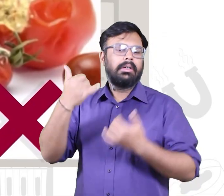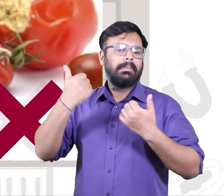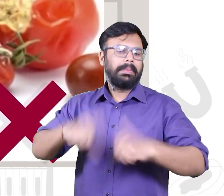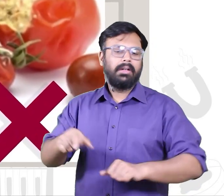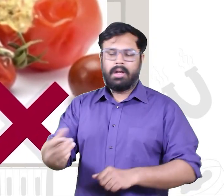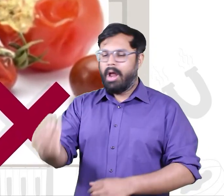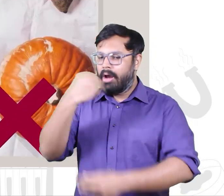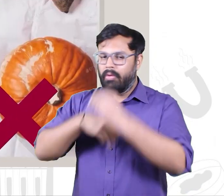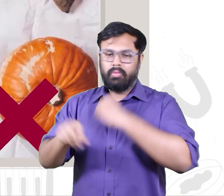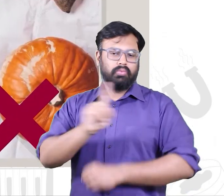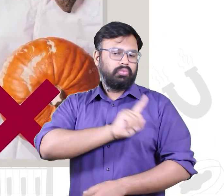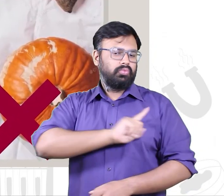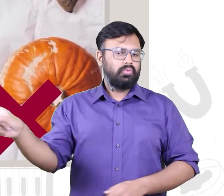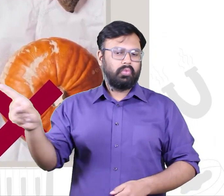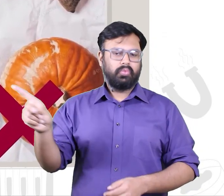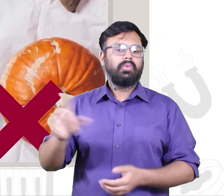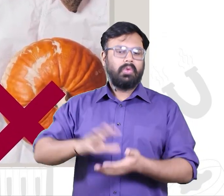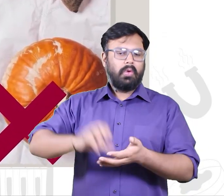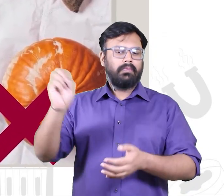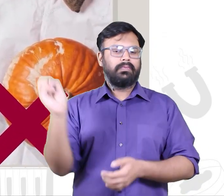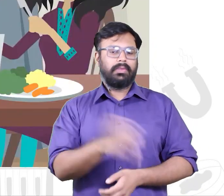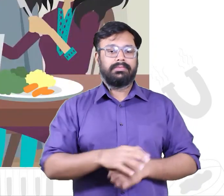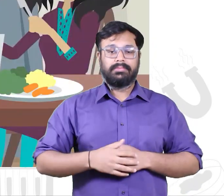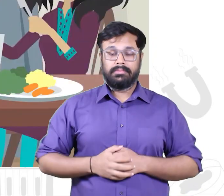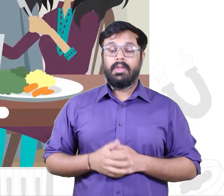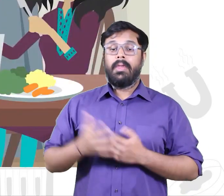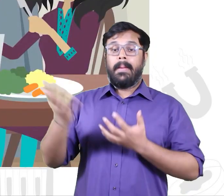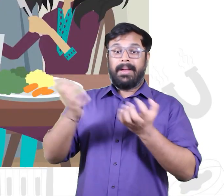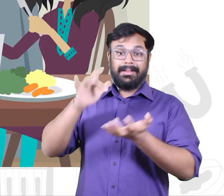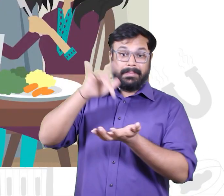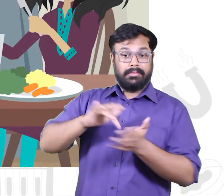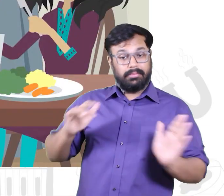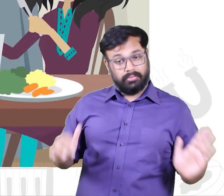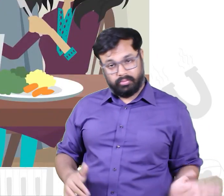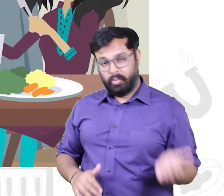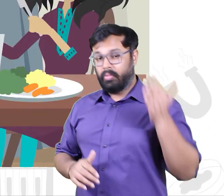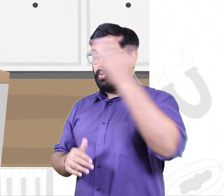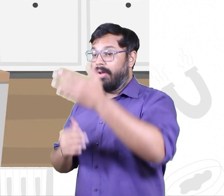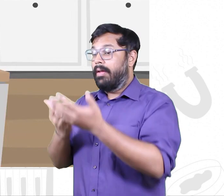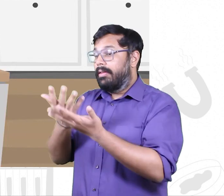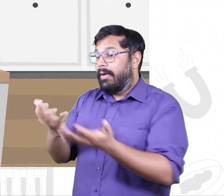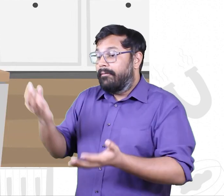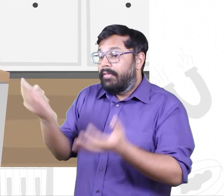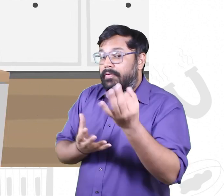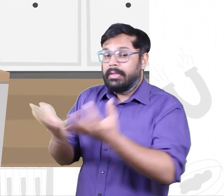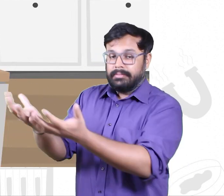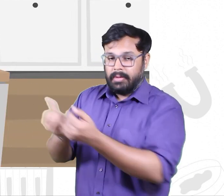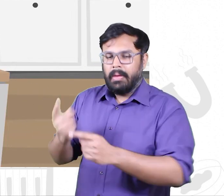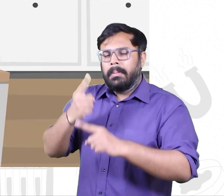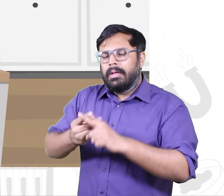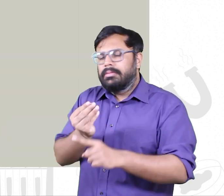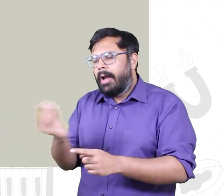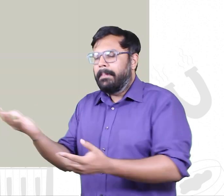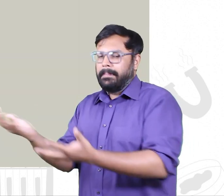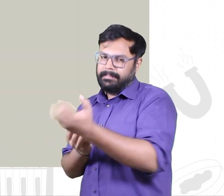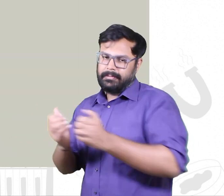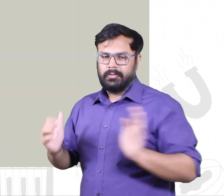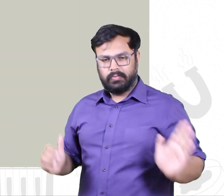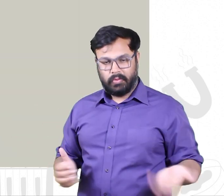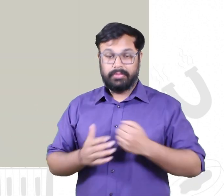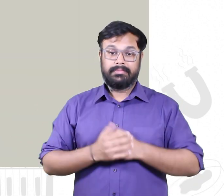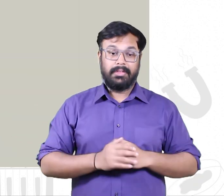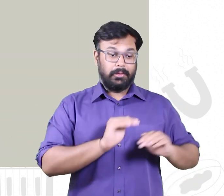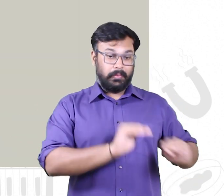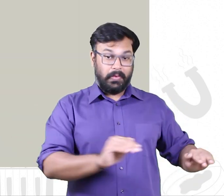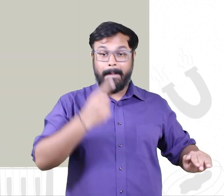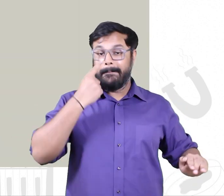or have a white fungal growth on them are unfit for eating. Let's go to the market and buy some fresh ones. I need to